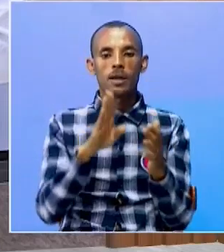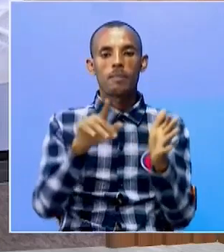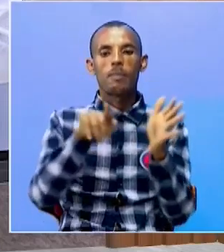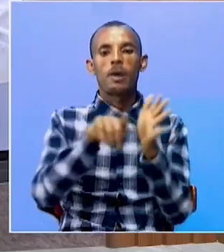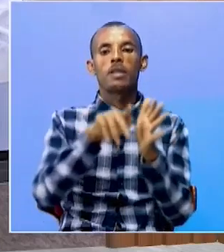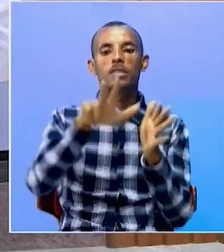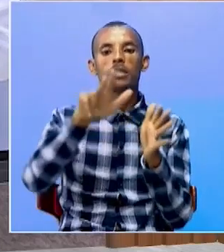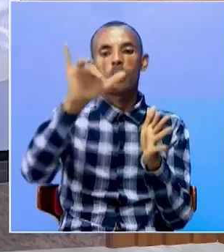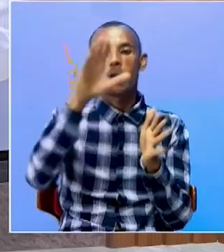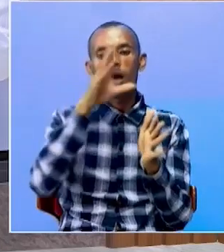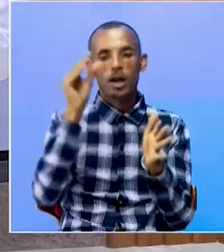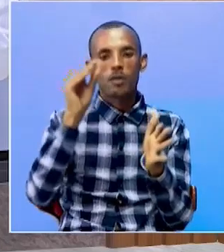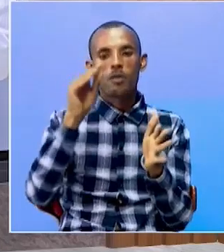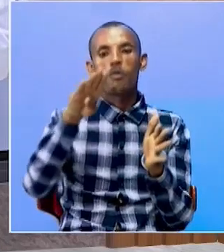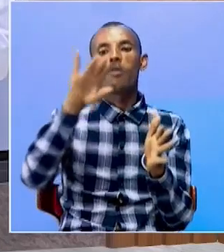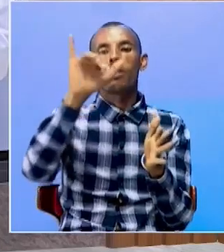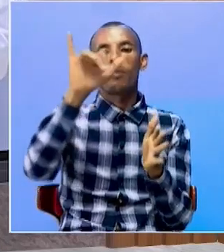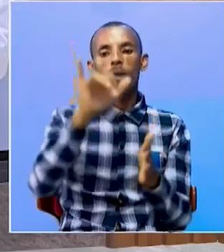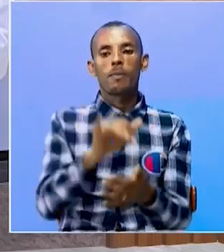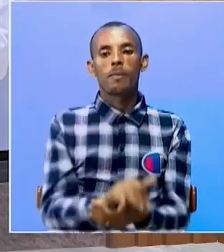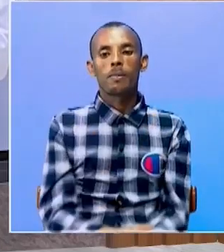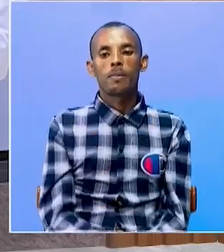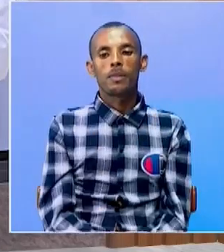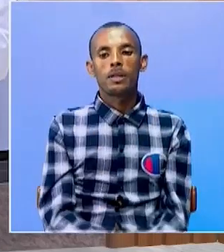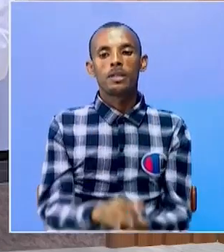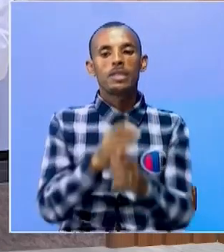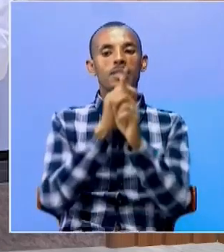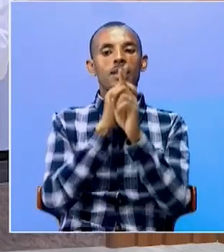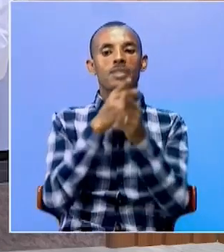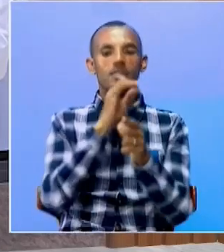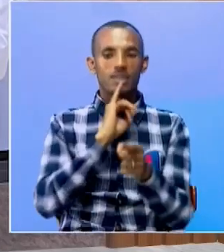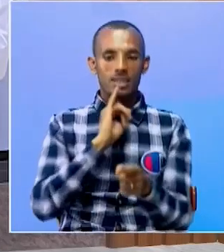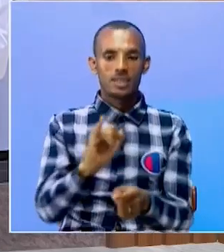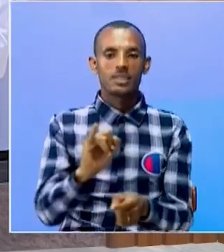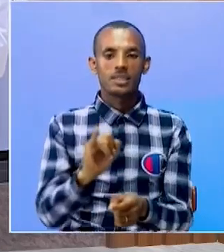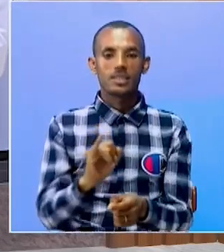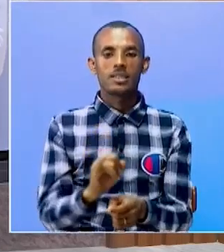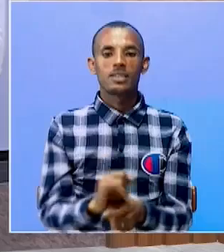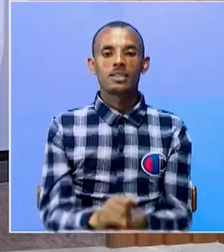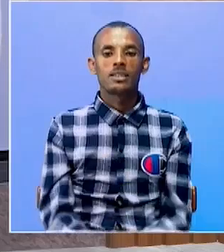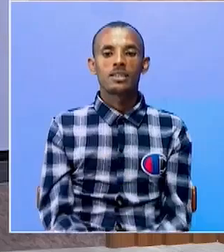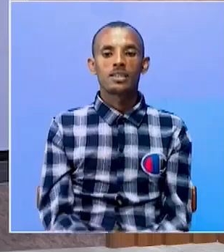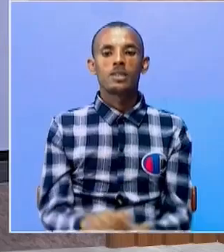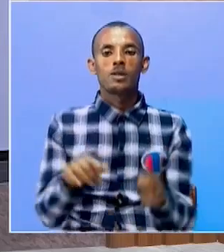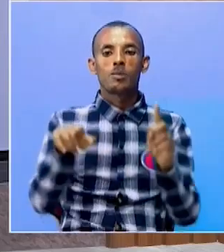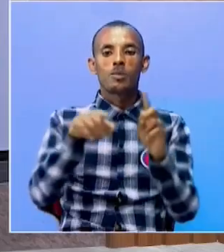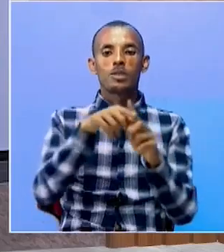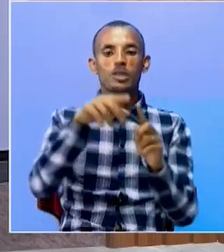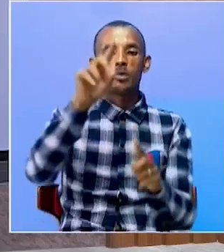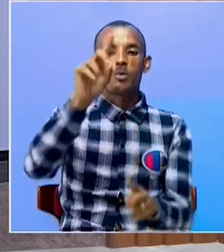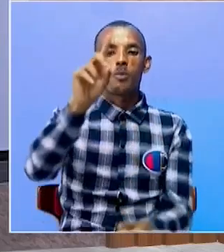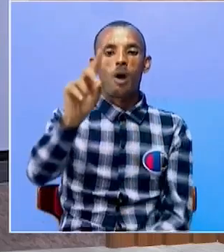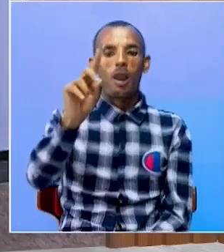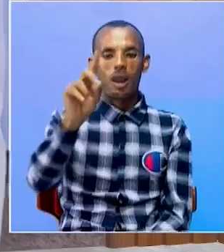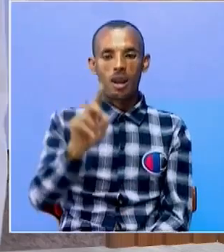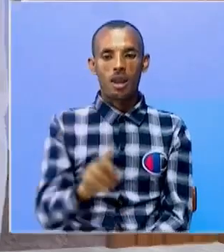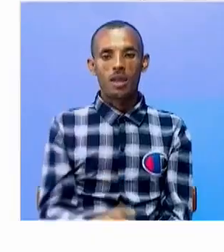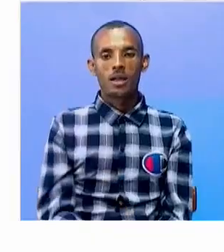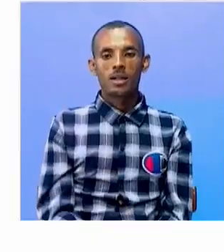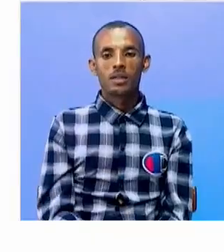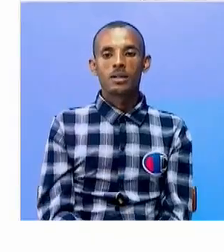3y and positive 4y. The answer will be this. It's positive 1. You can see this. You